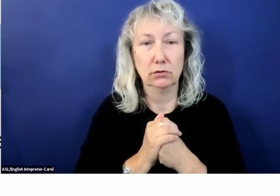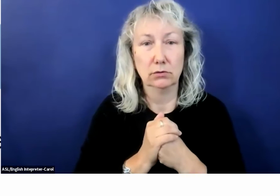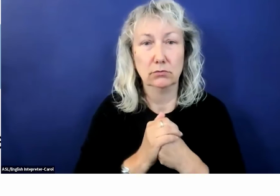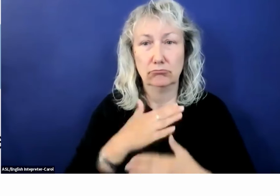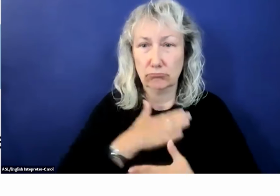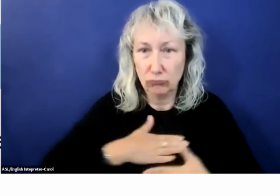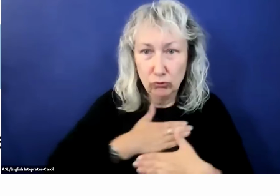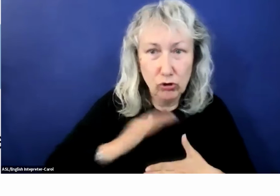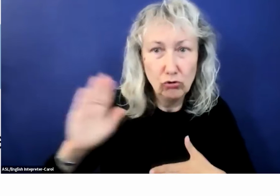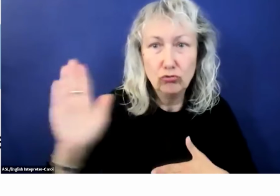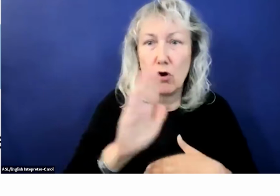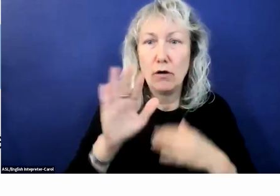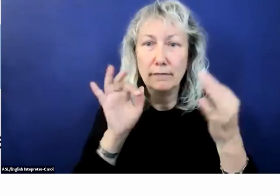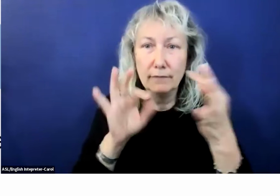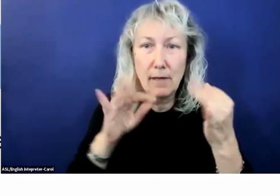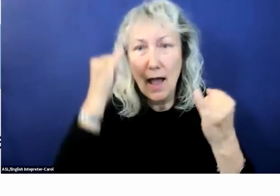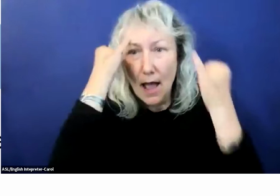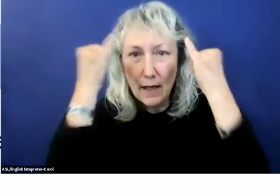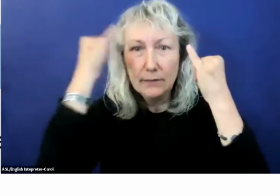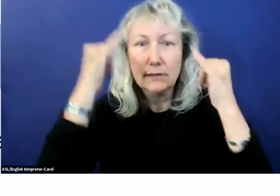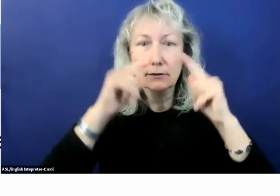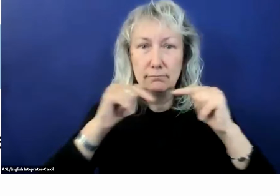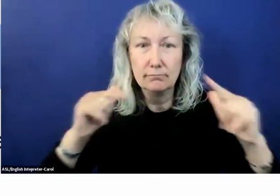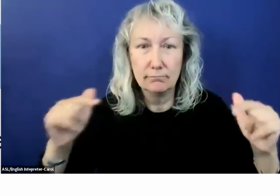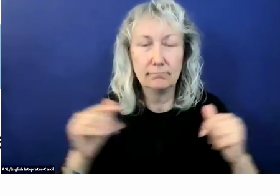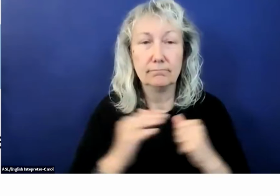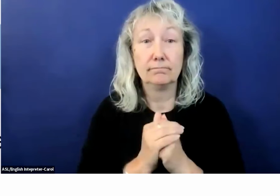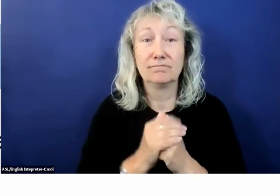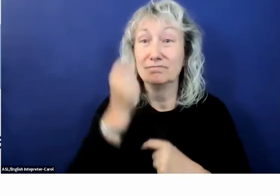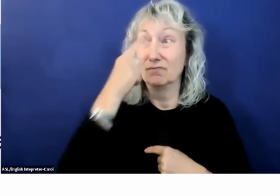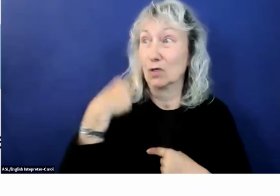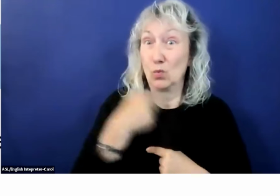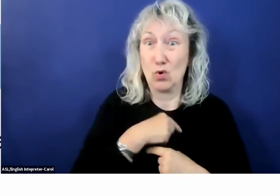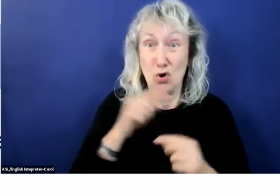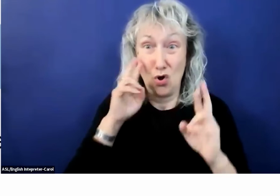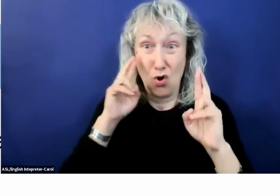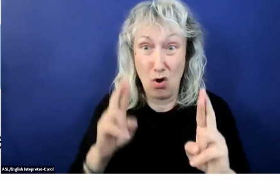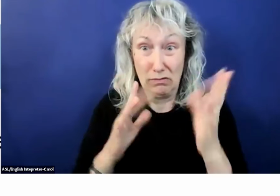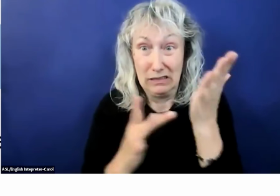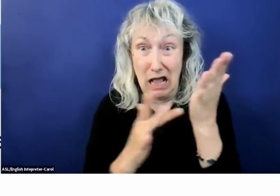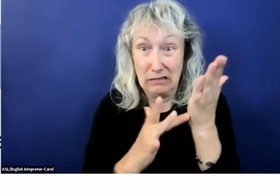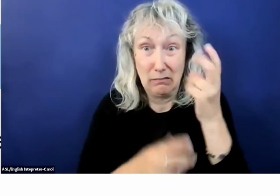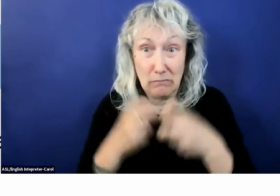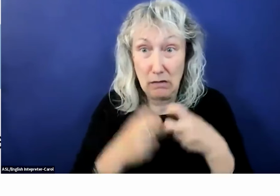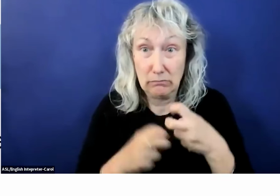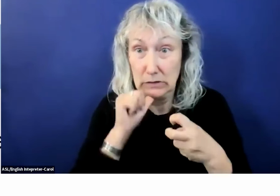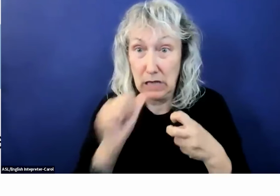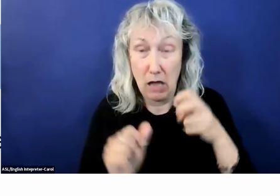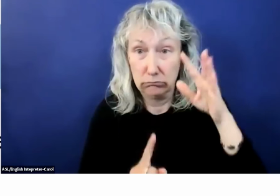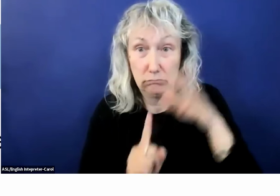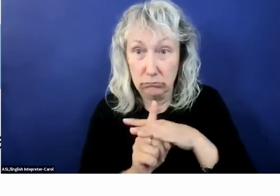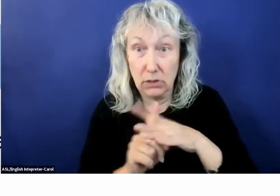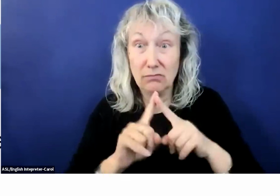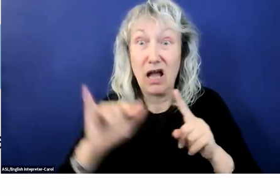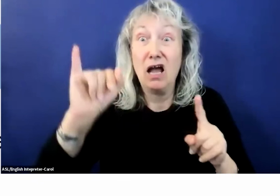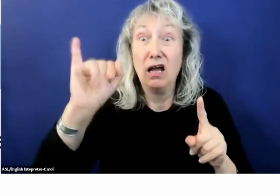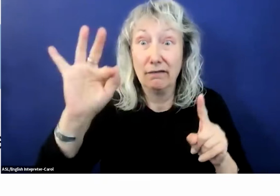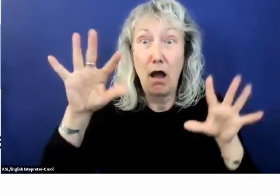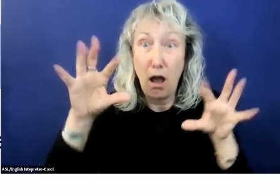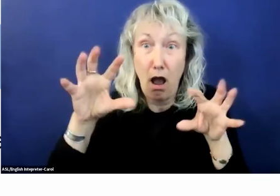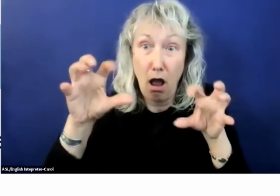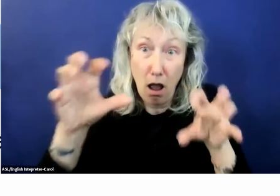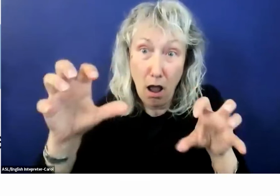sessions. While we are not expecting any problems during the presentation, should the presenter experience severe